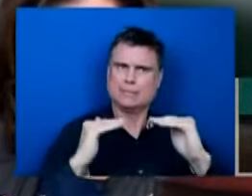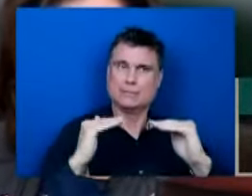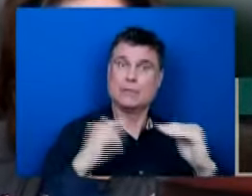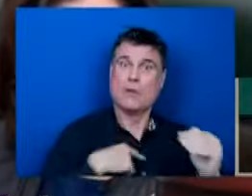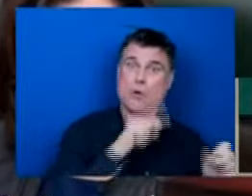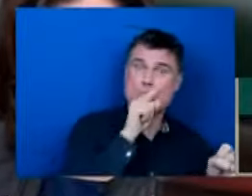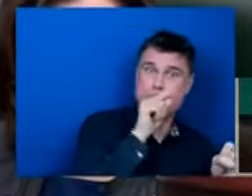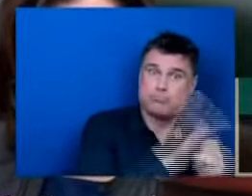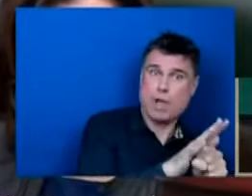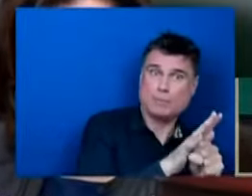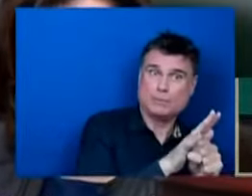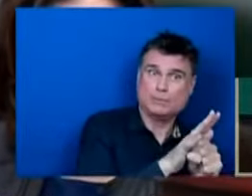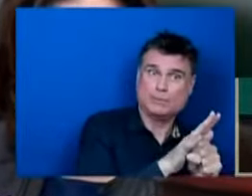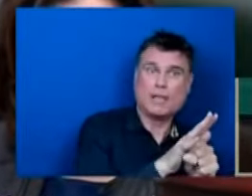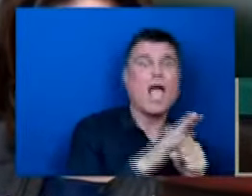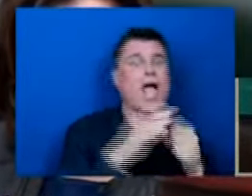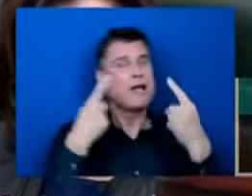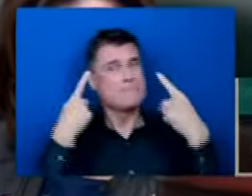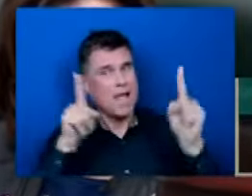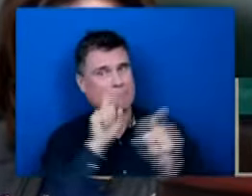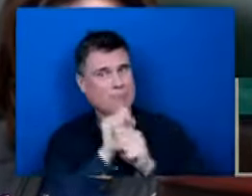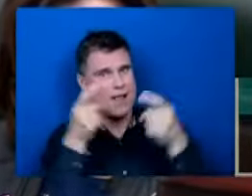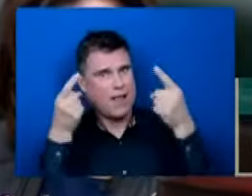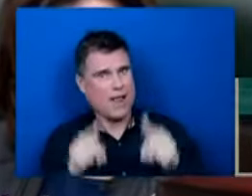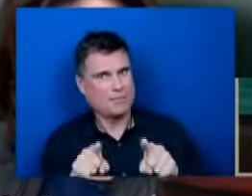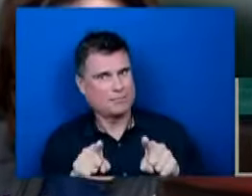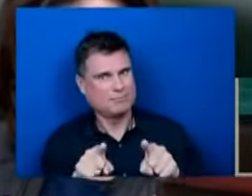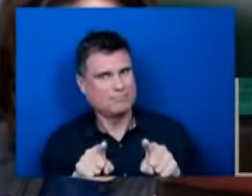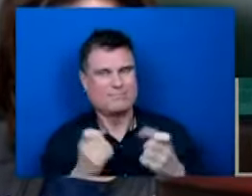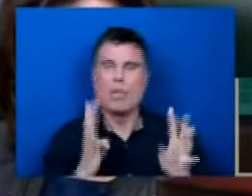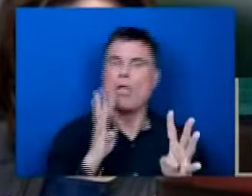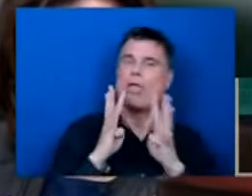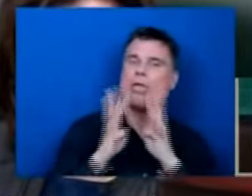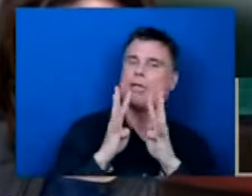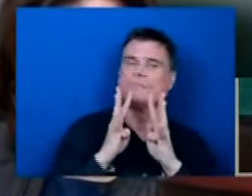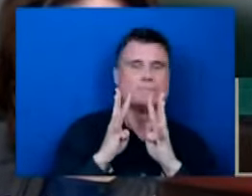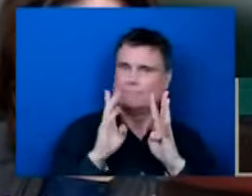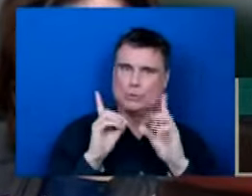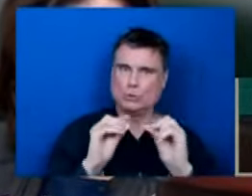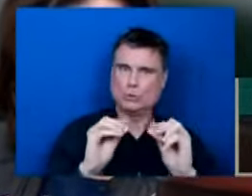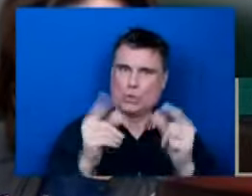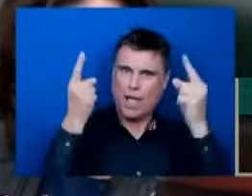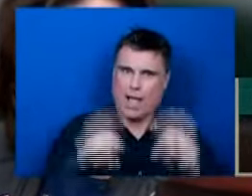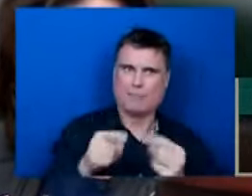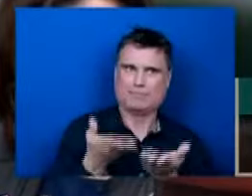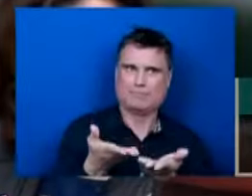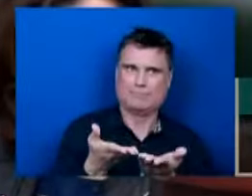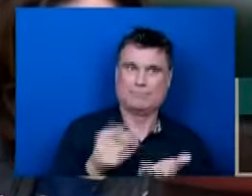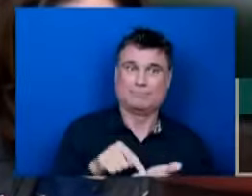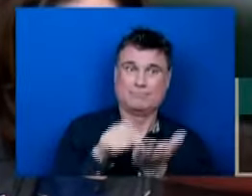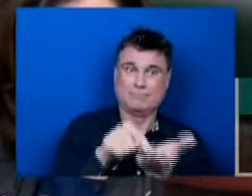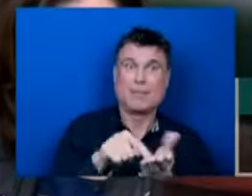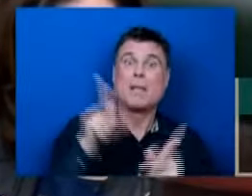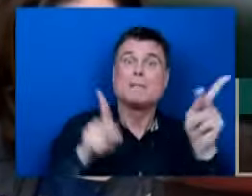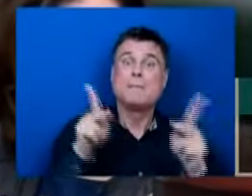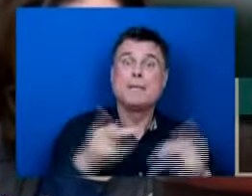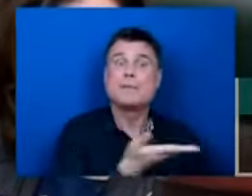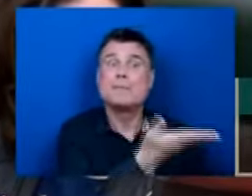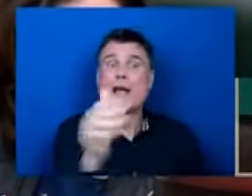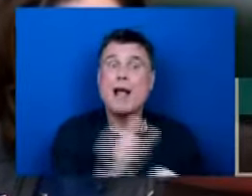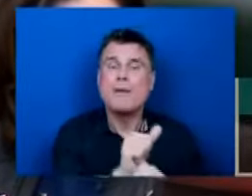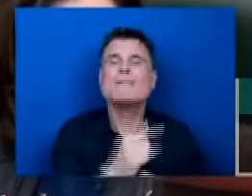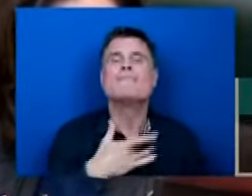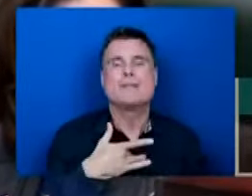better for every single Albertan. No doubt, Mr. Speaker, there will be some who say the rebound in energy prices is the